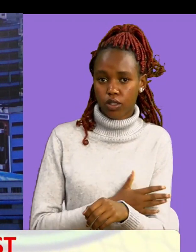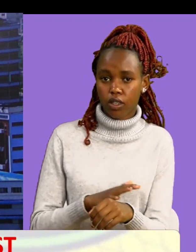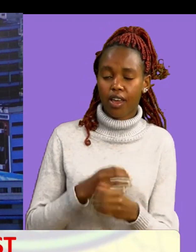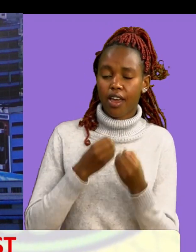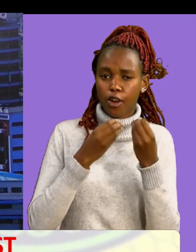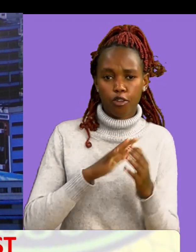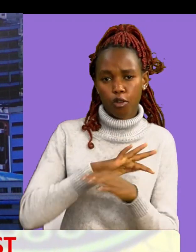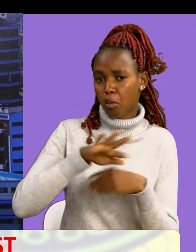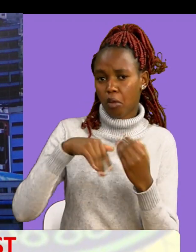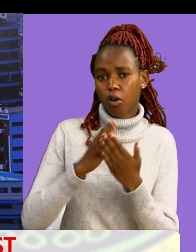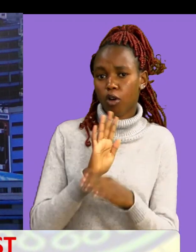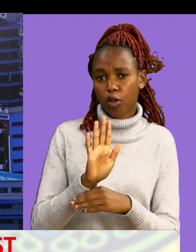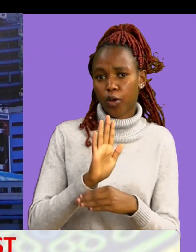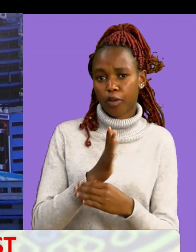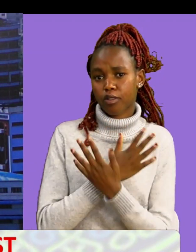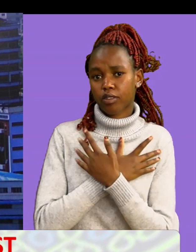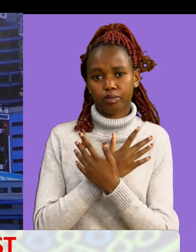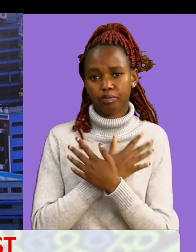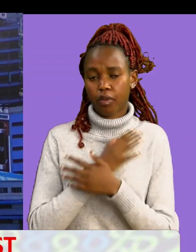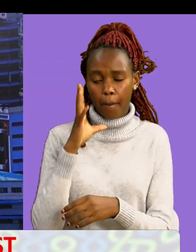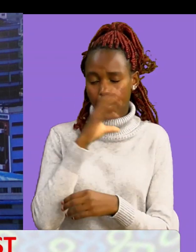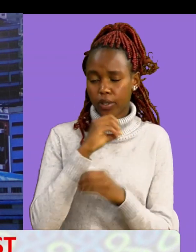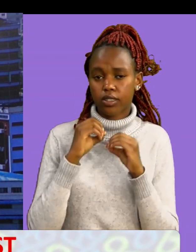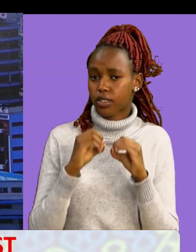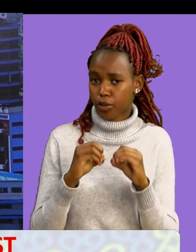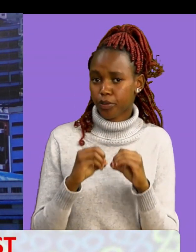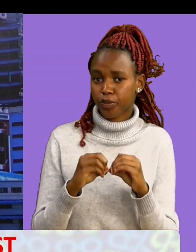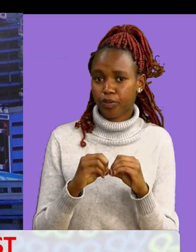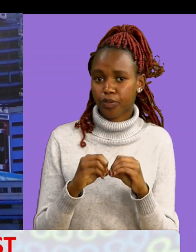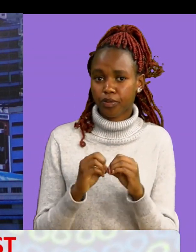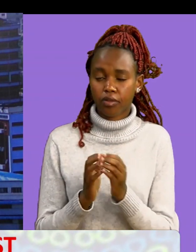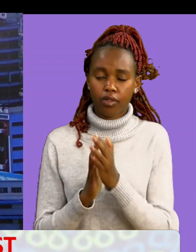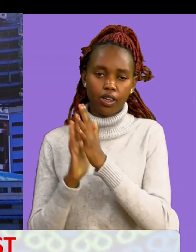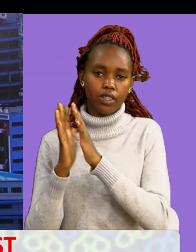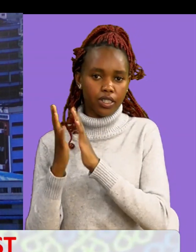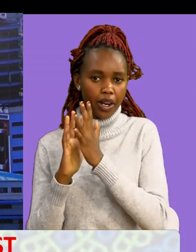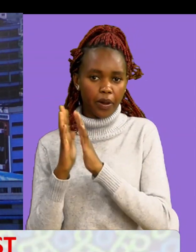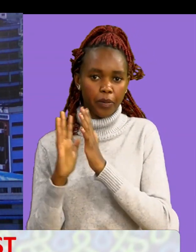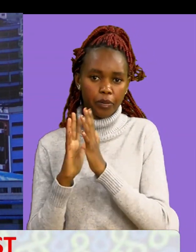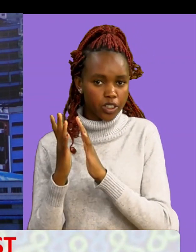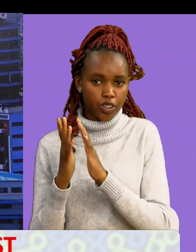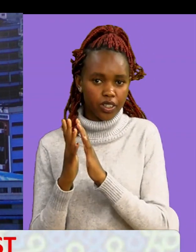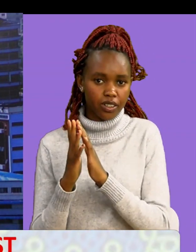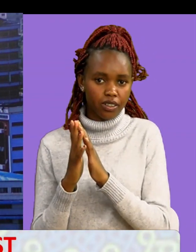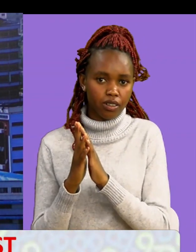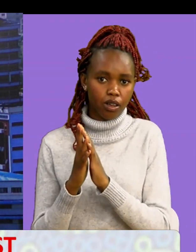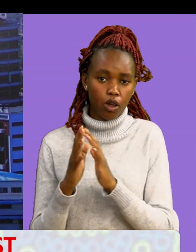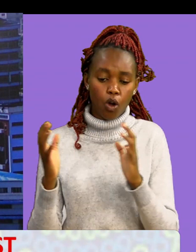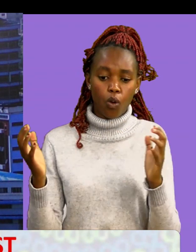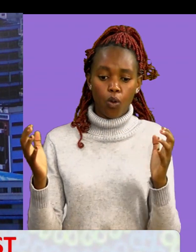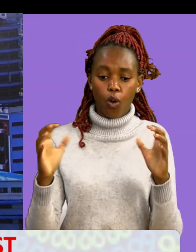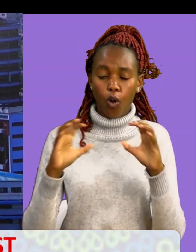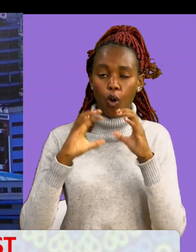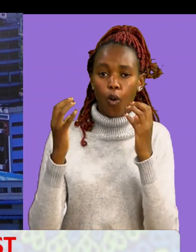kwambianga kama kawaida. Usichere sikupige peke yako. Hawa naje watu wangu. Sherehe inahonga. We are a community when it comes